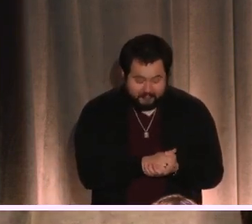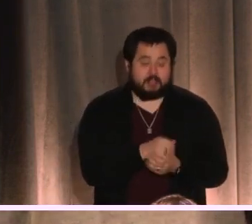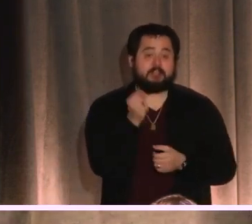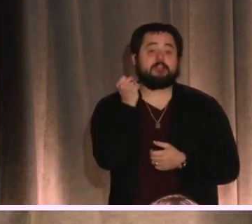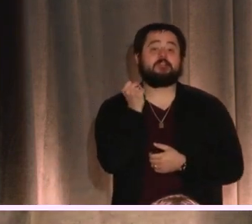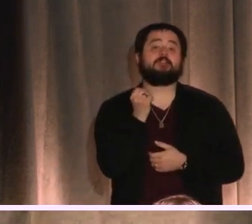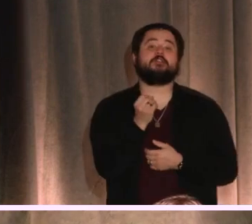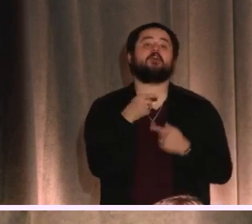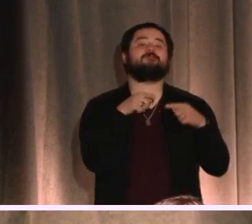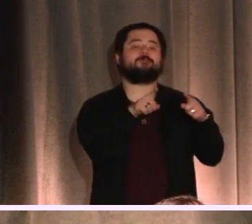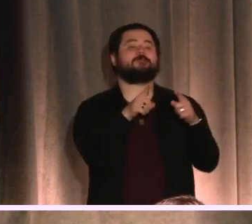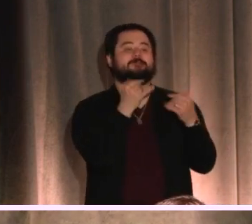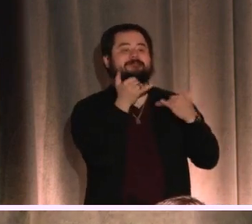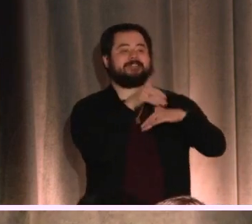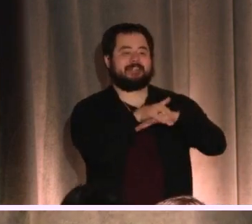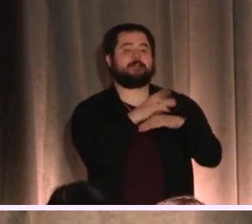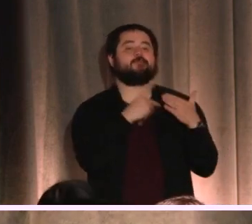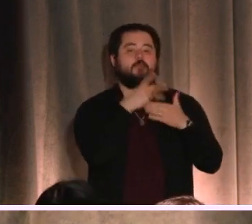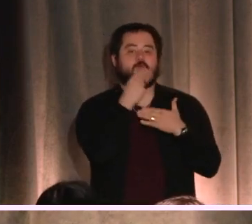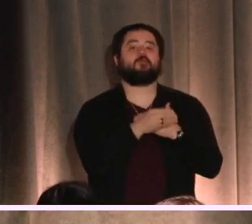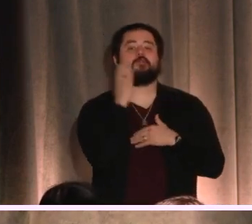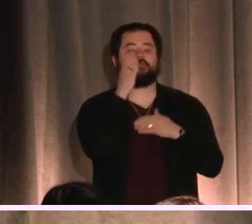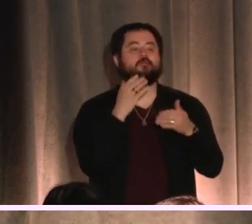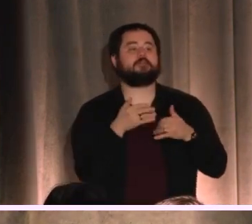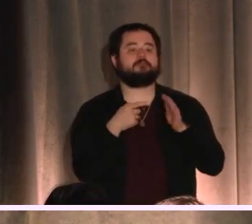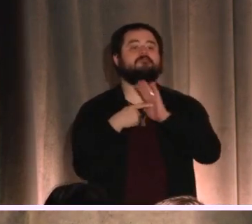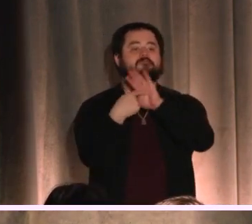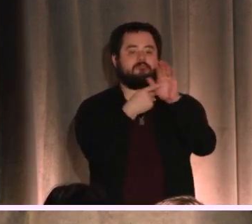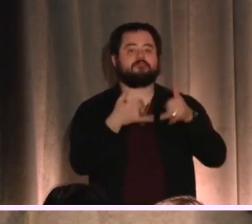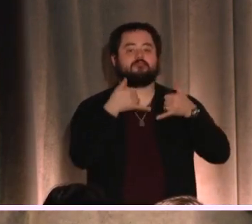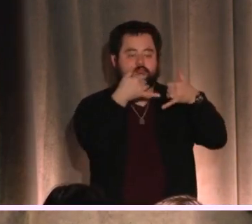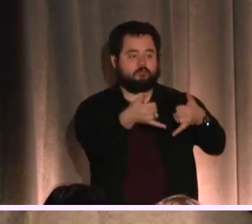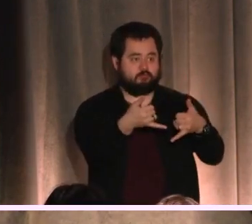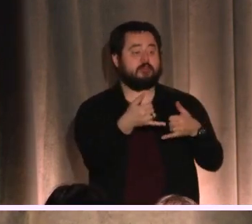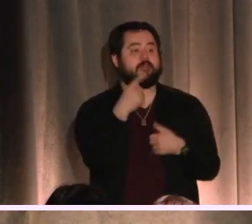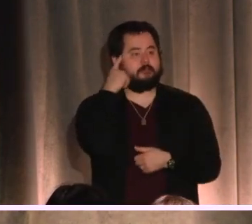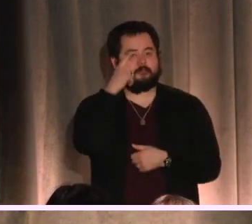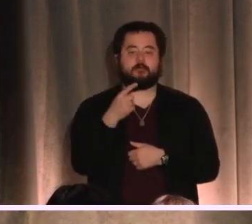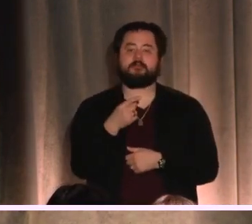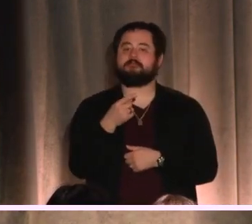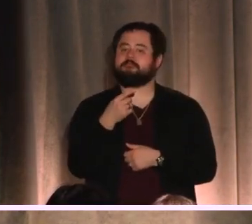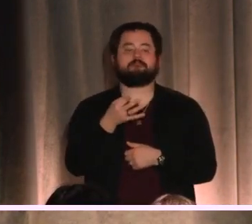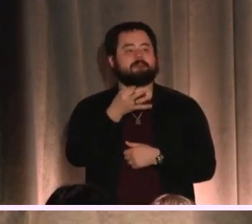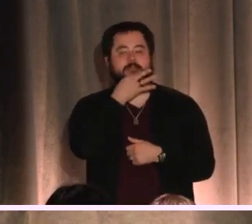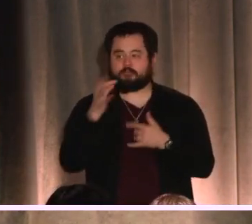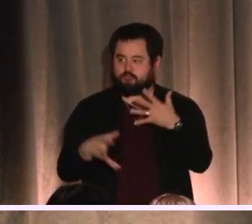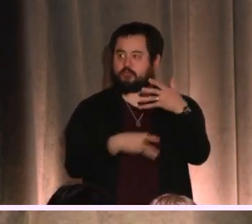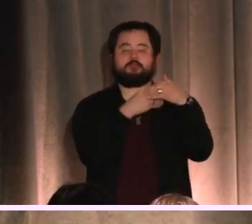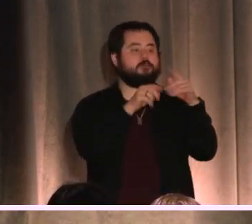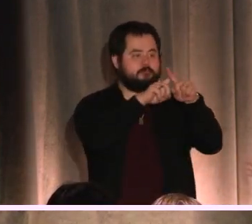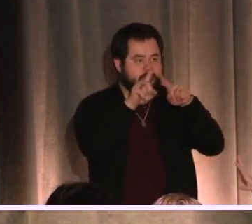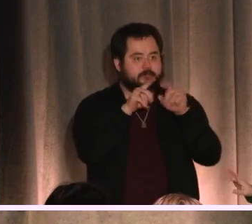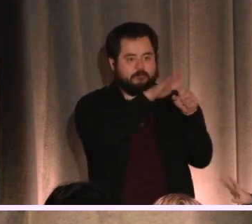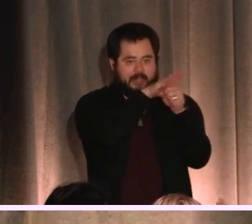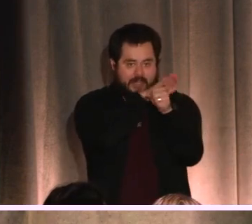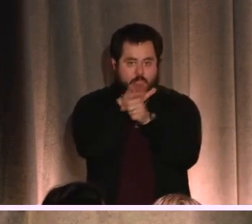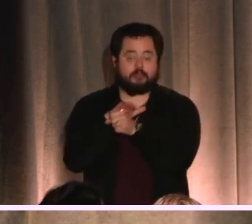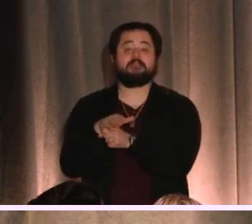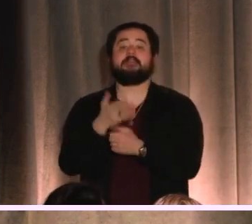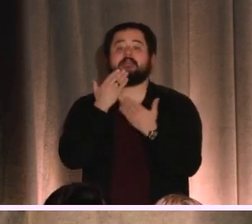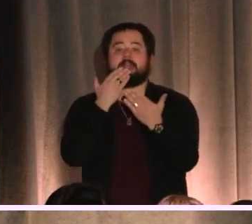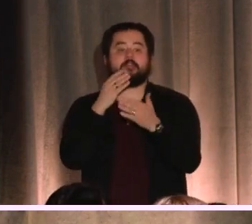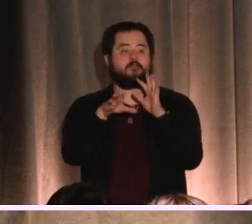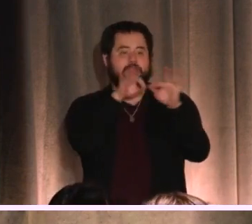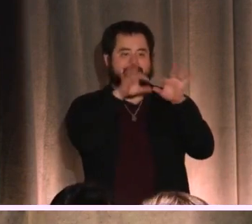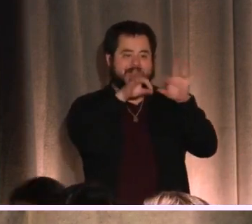So during tonight's program, we're going to present awards for exceptional contributions in various areas. And we want to thank the selection committee, Nancy